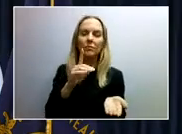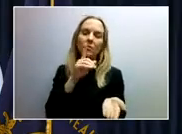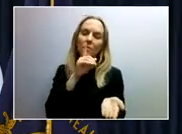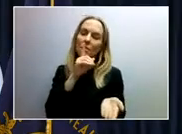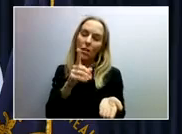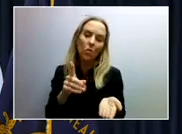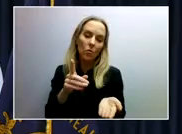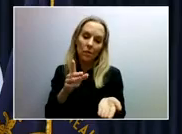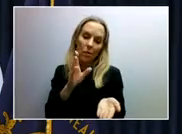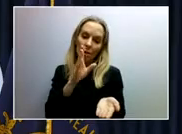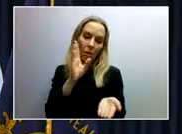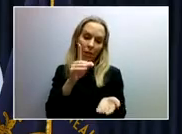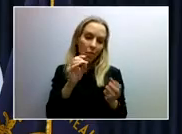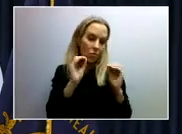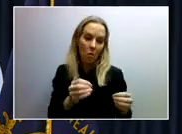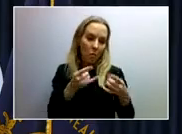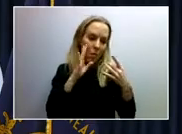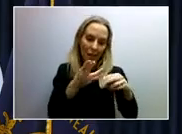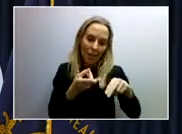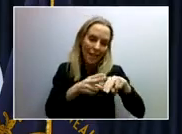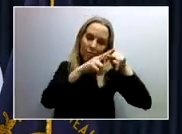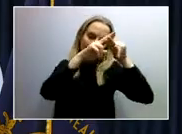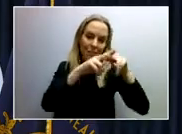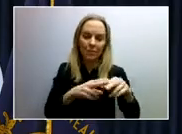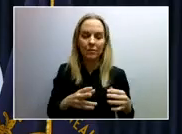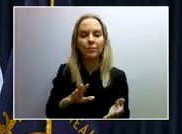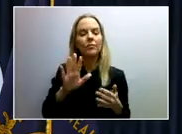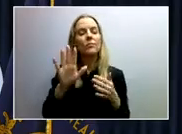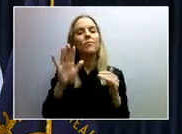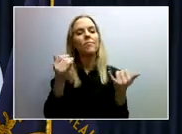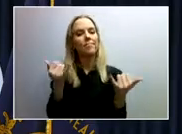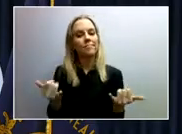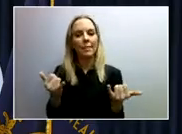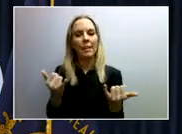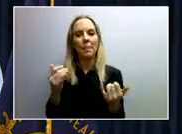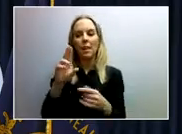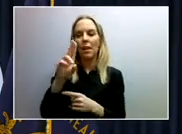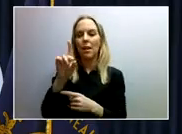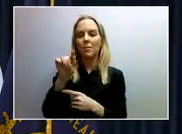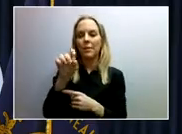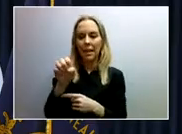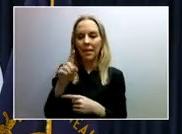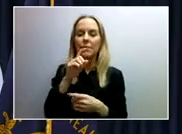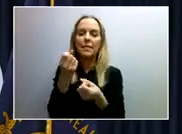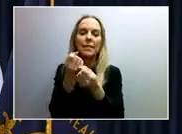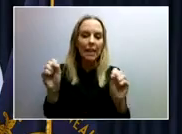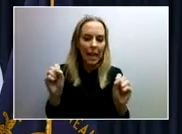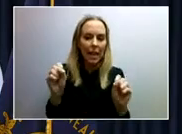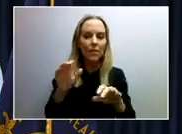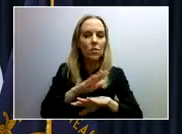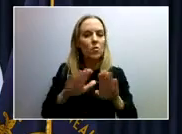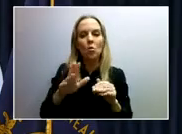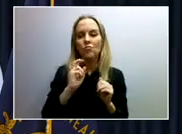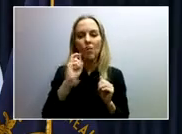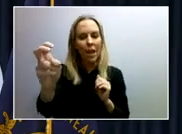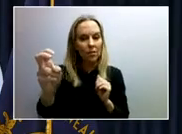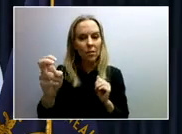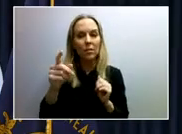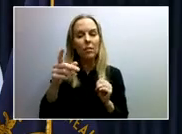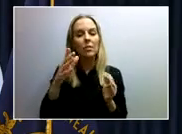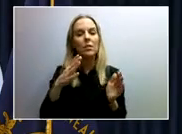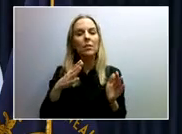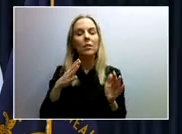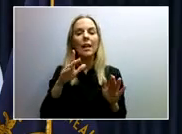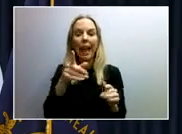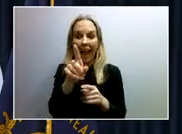increase from here. All right, everybody, that is today's update. Be safe. Don't travel if you don't have to. If you're not